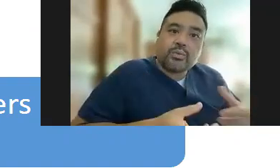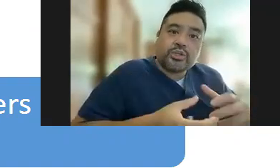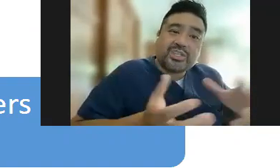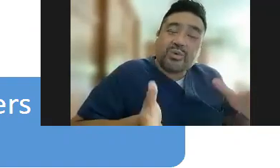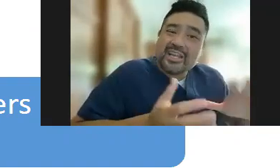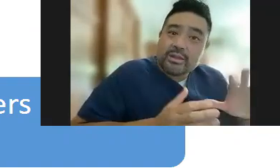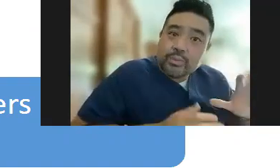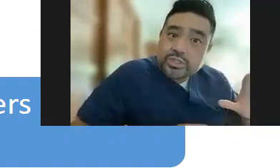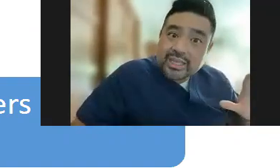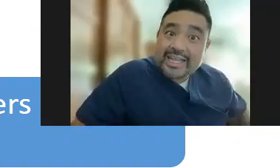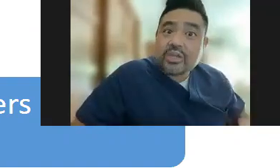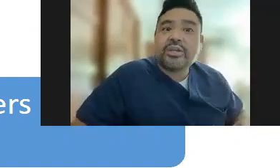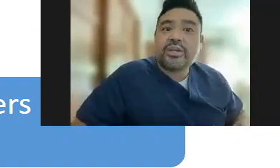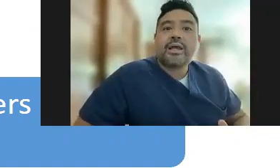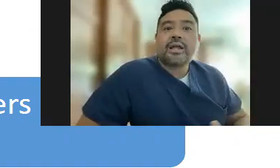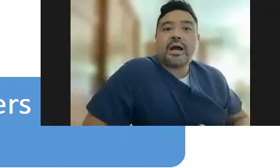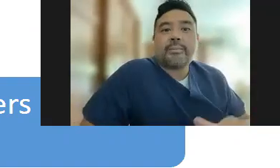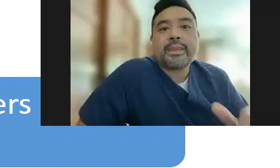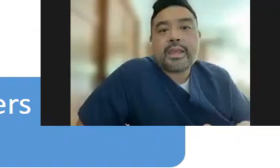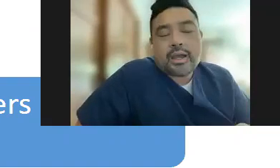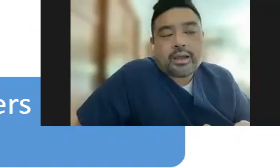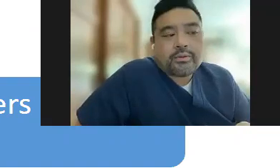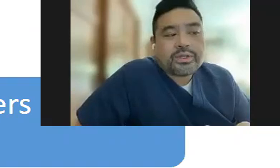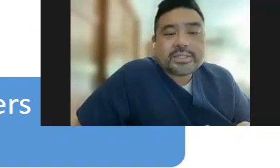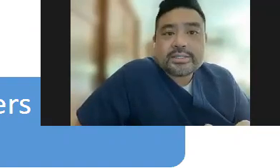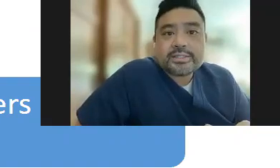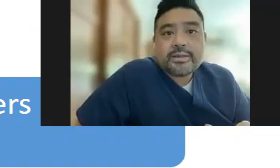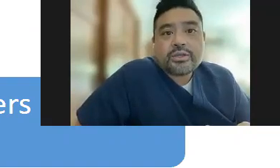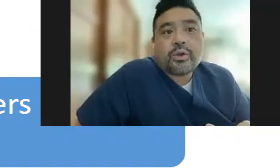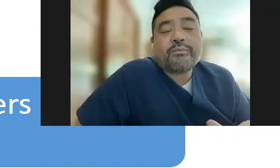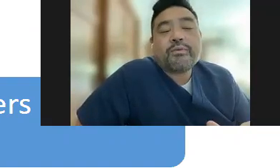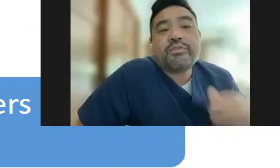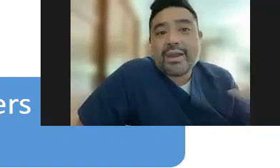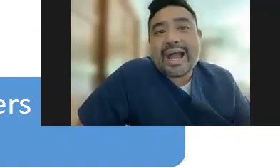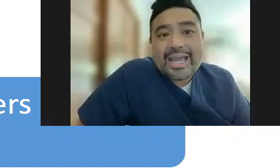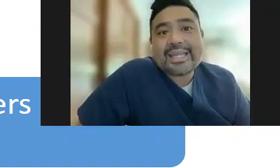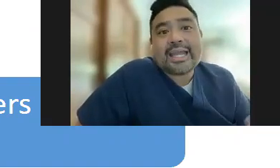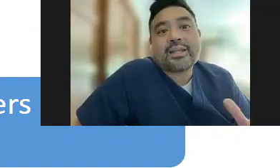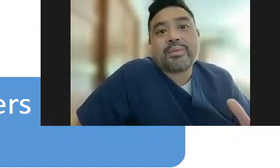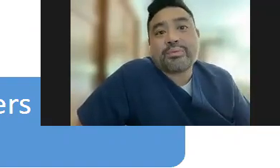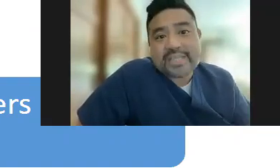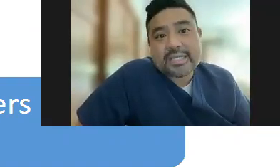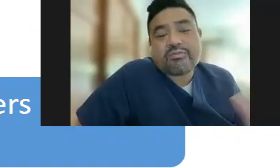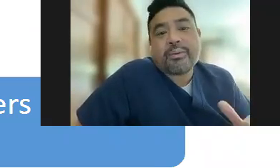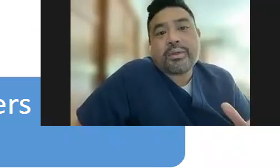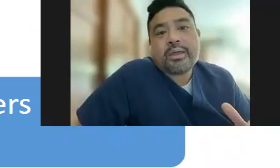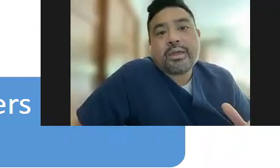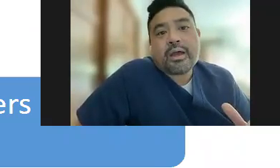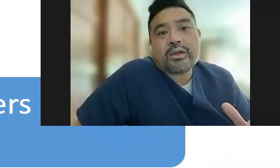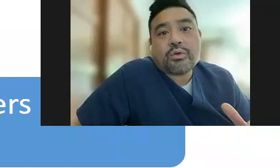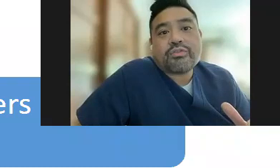studies and what you see what the most likelihood risk is, you're very highly likely to be protected